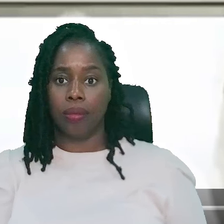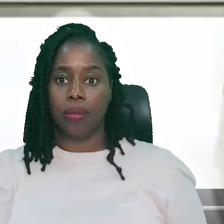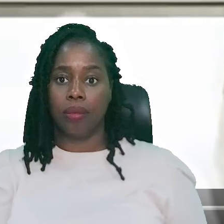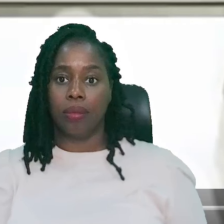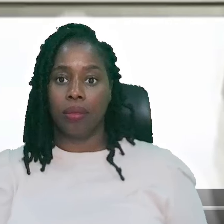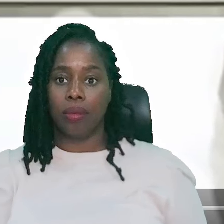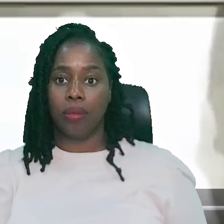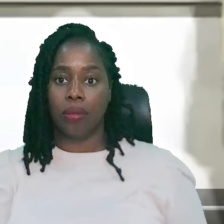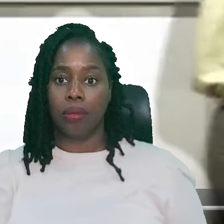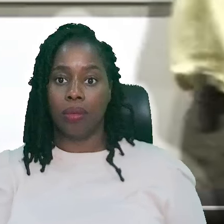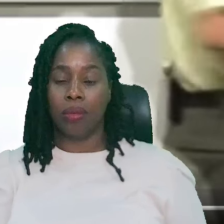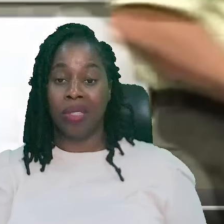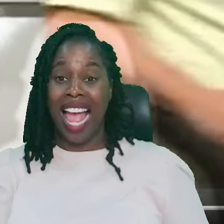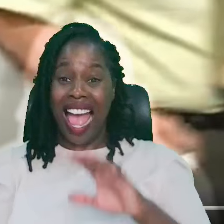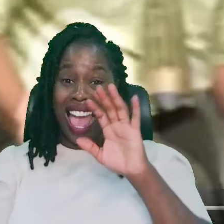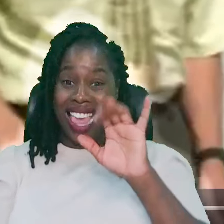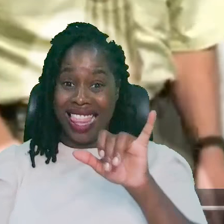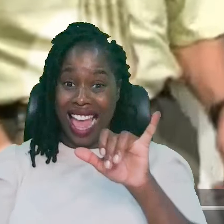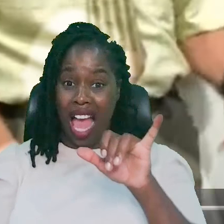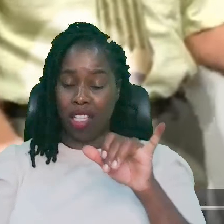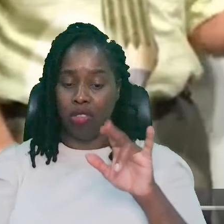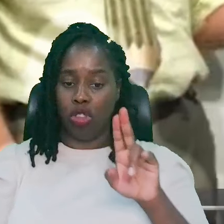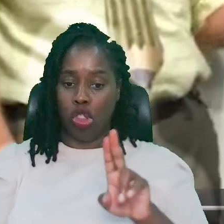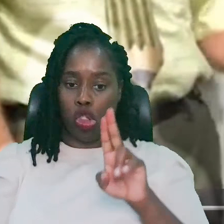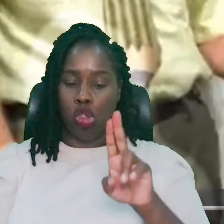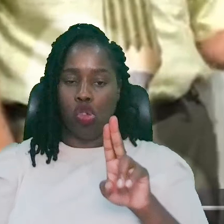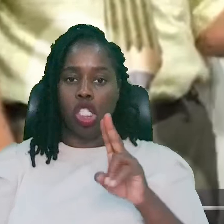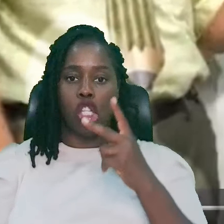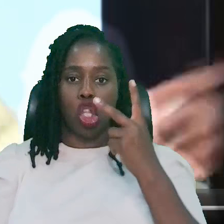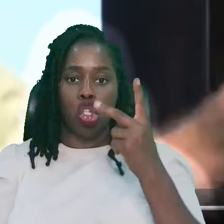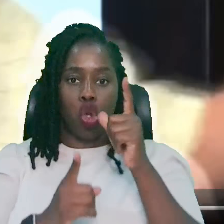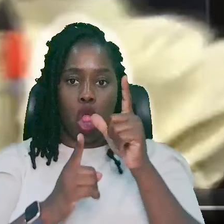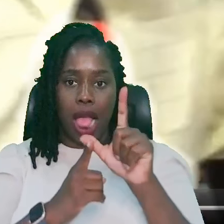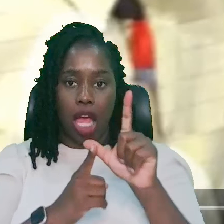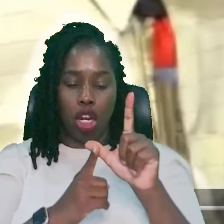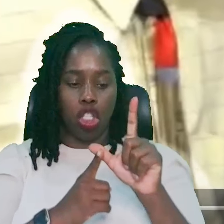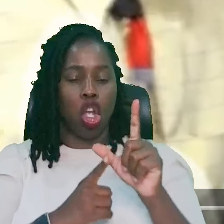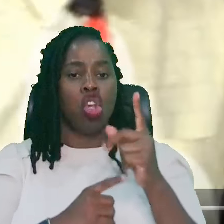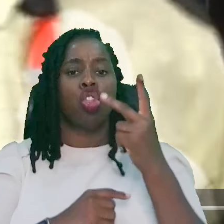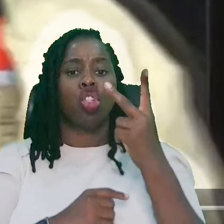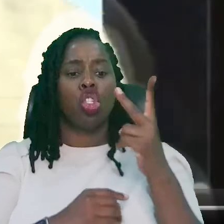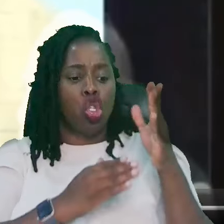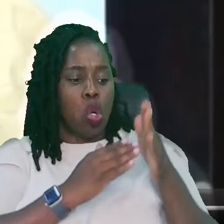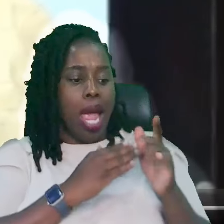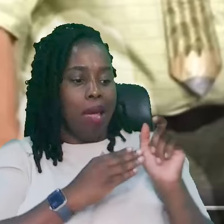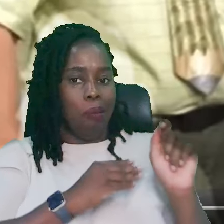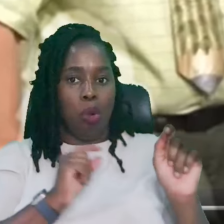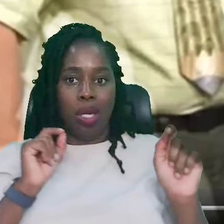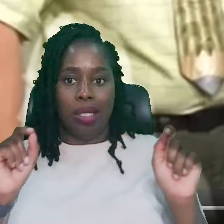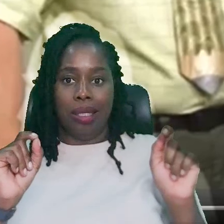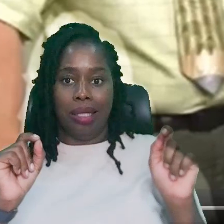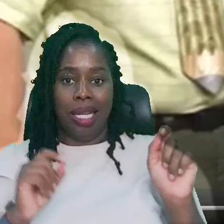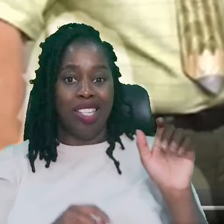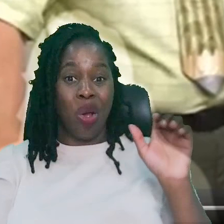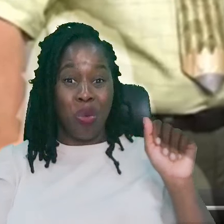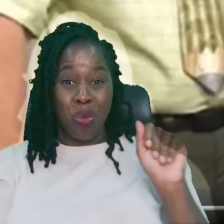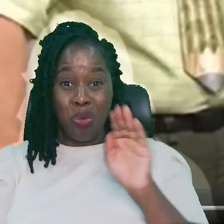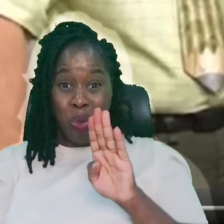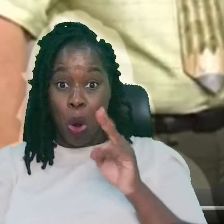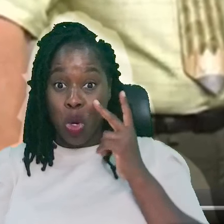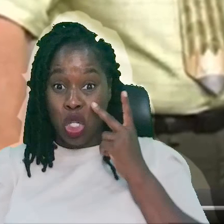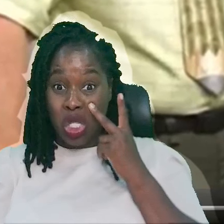And the notation we use is just the 2 letters, the 2 endpoints, with nothing above them. So when you see